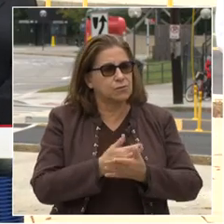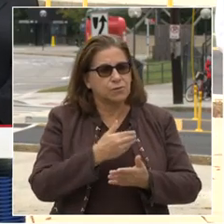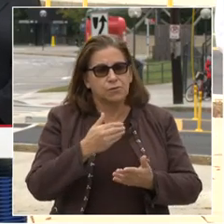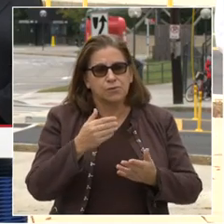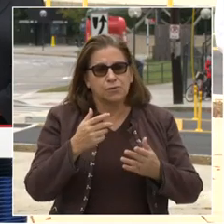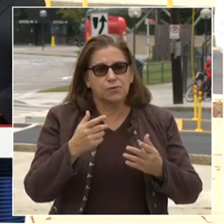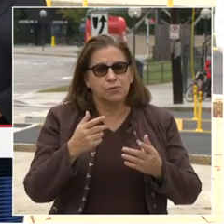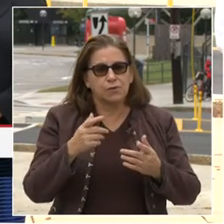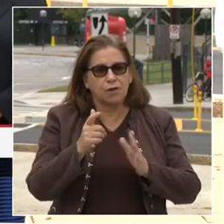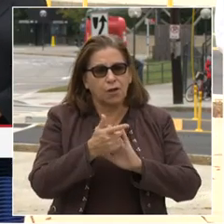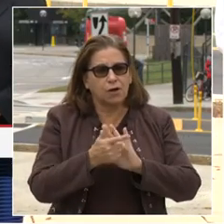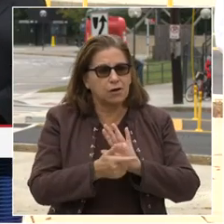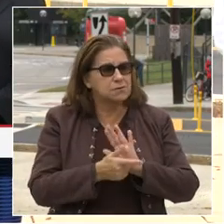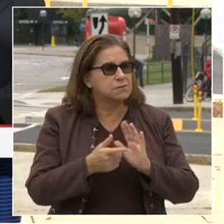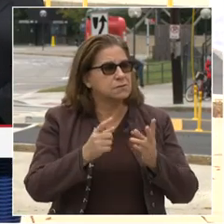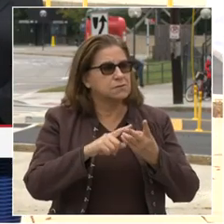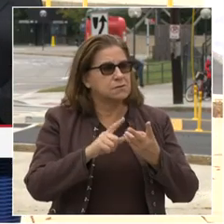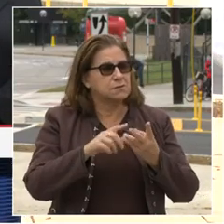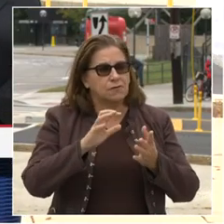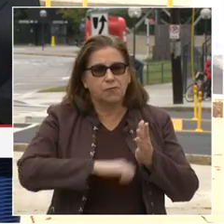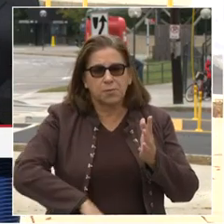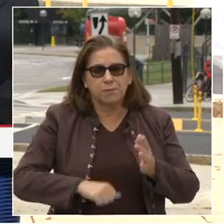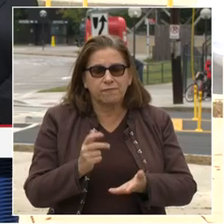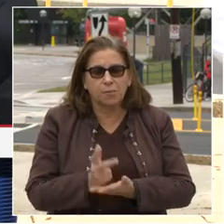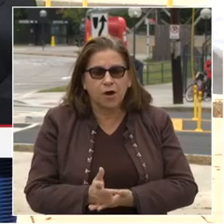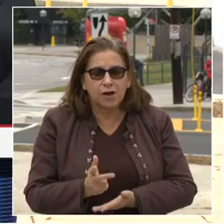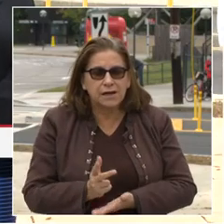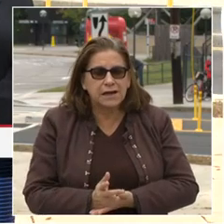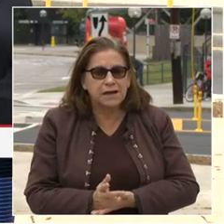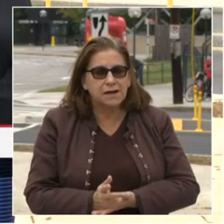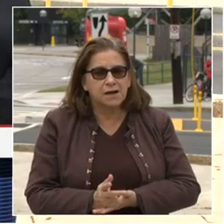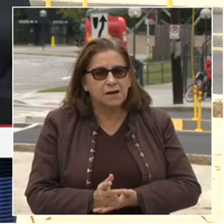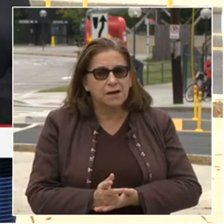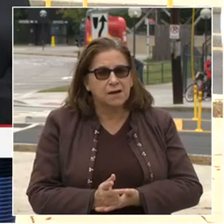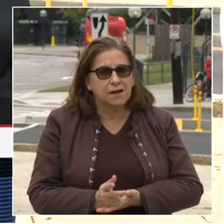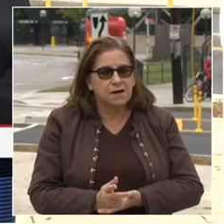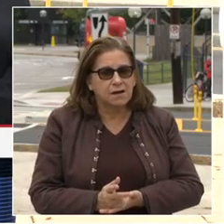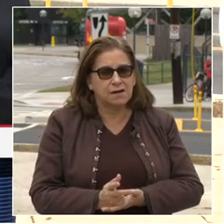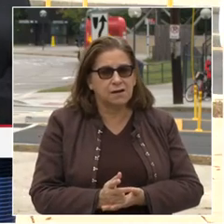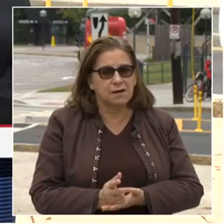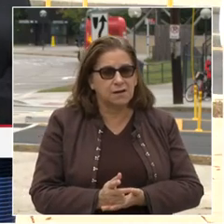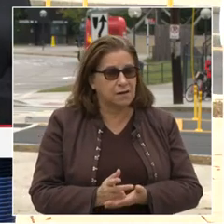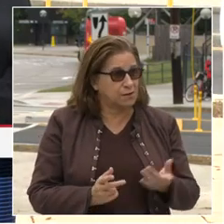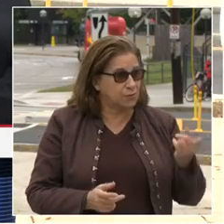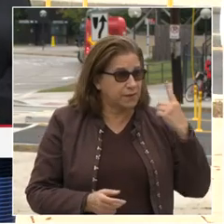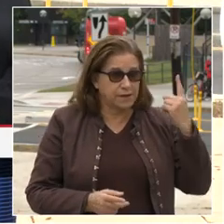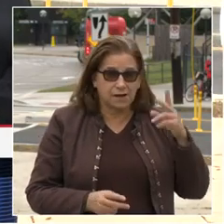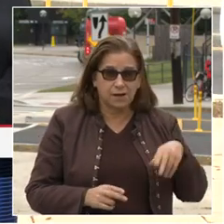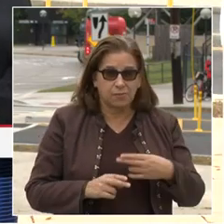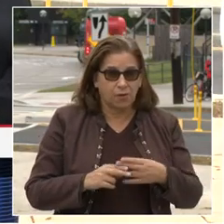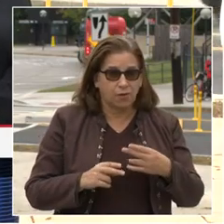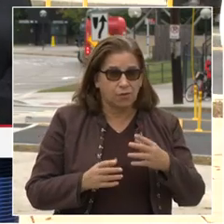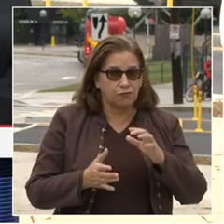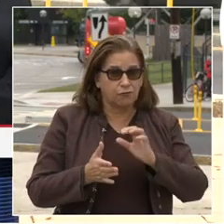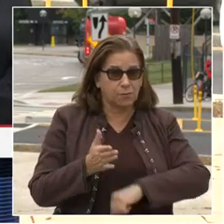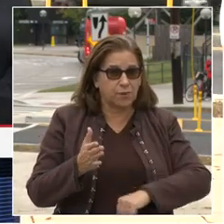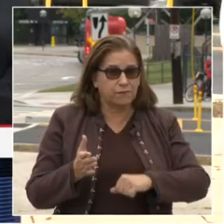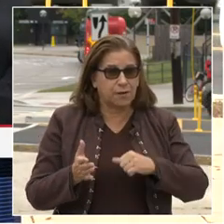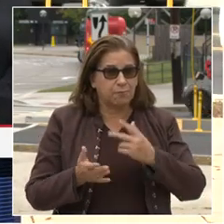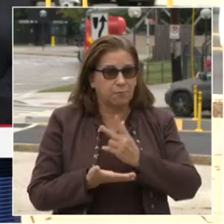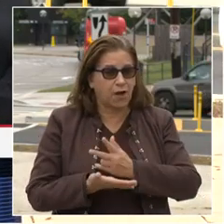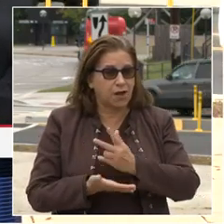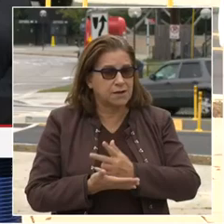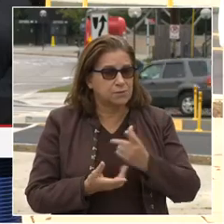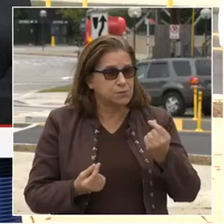is that a consideration as you're making these changes? Because they talk about elderly people who, this